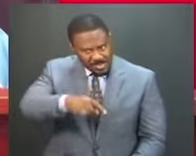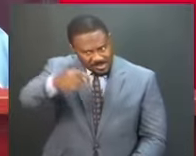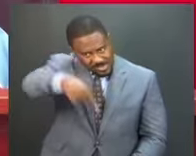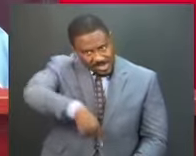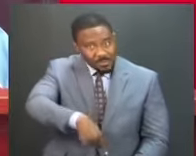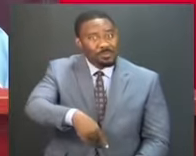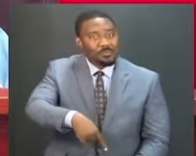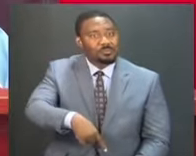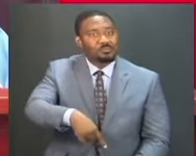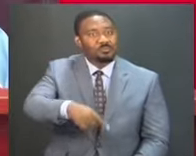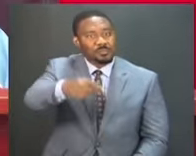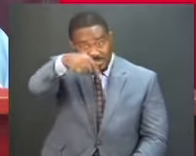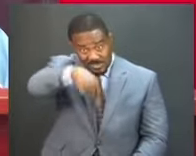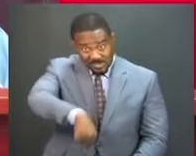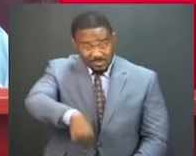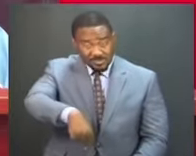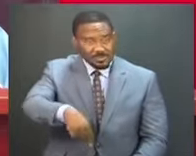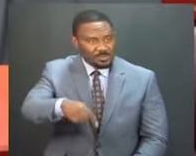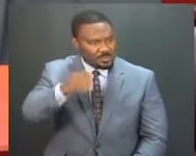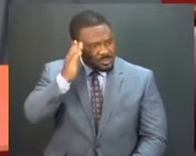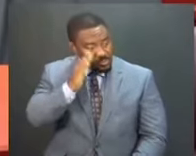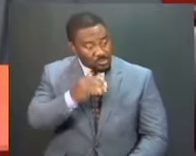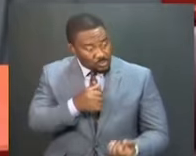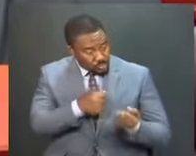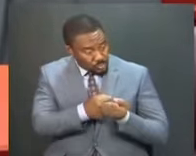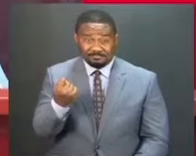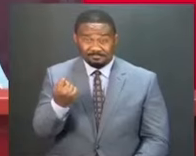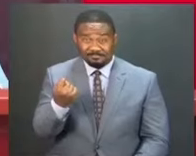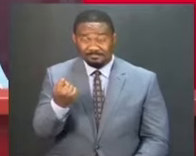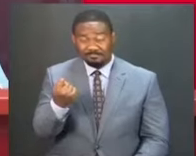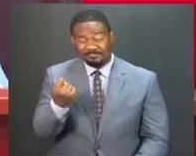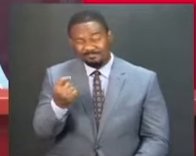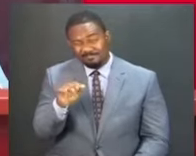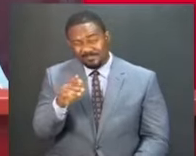we will support you, but